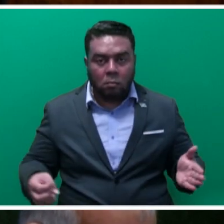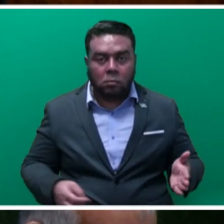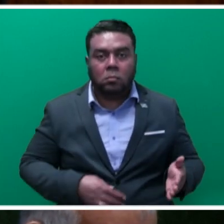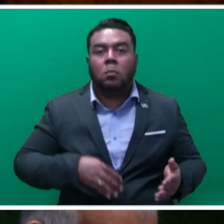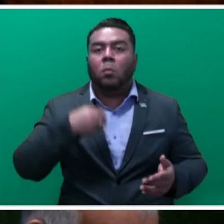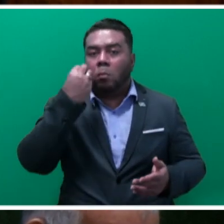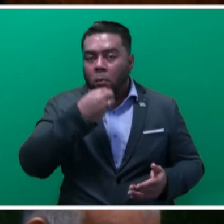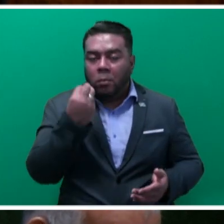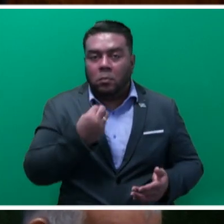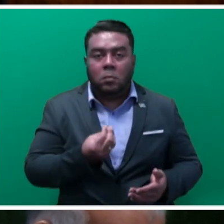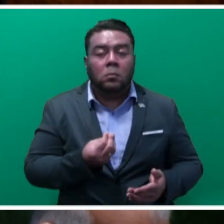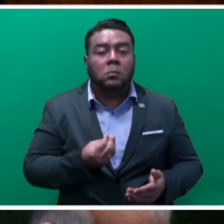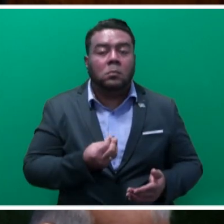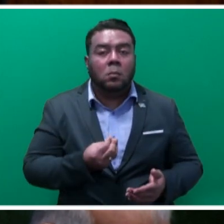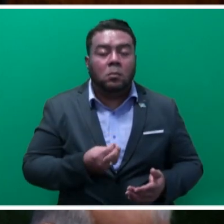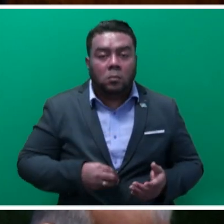and exporters.